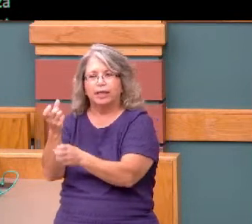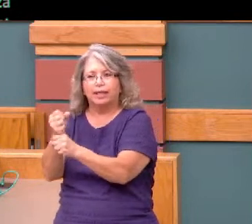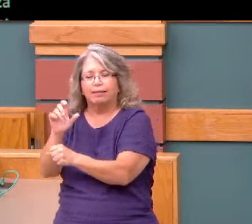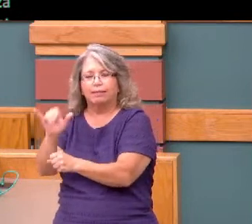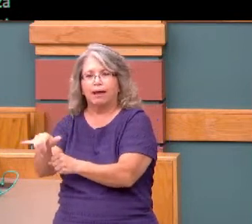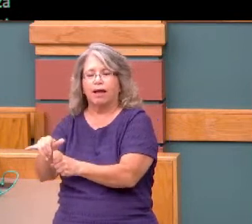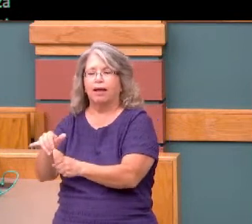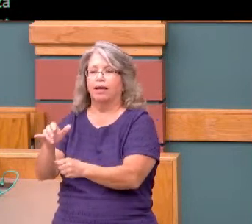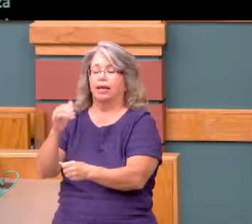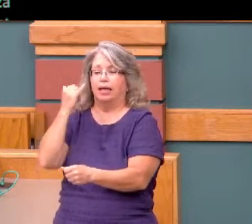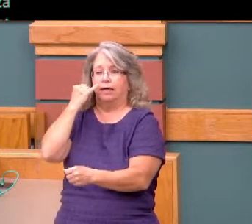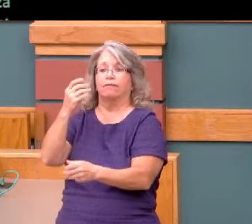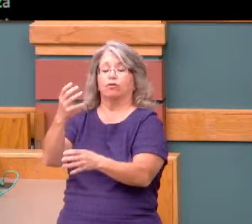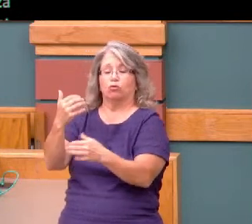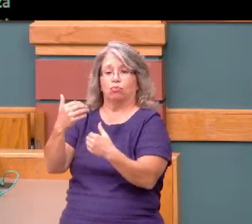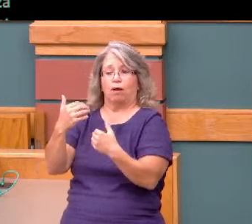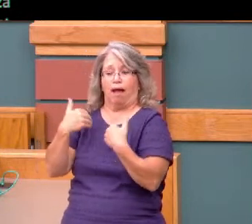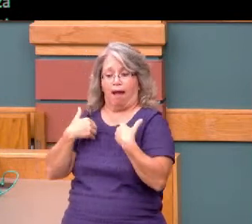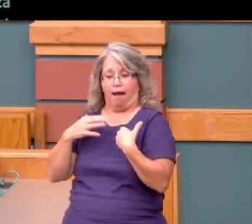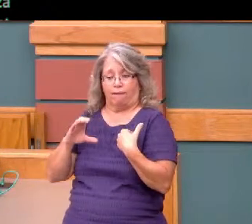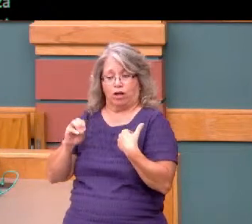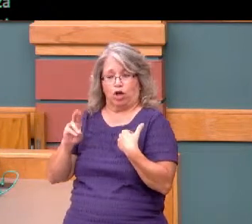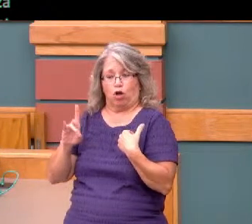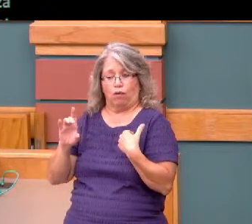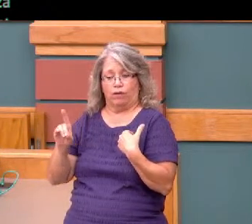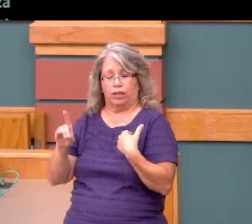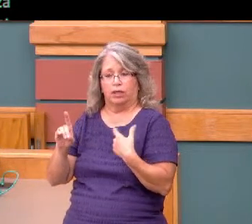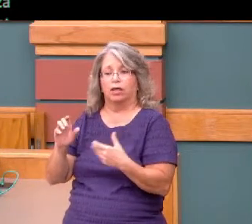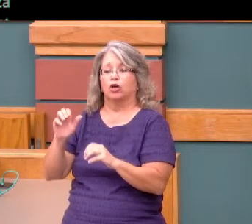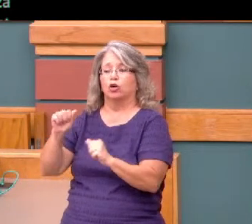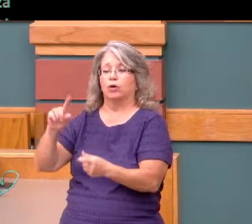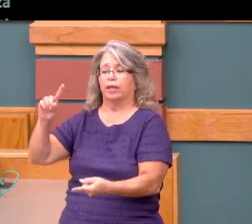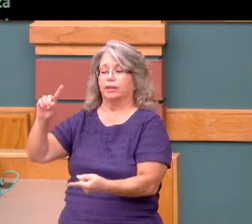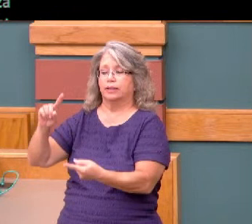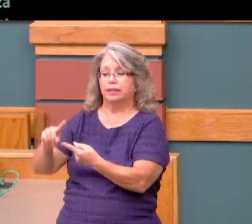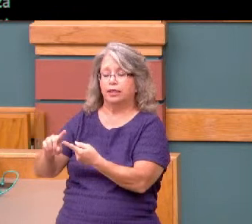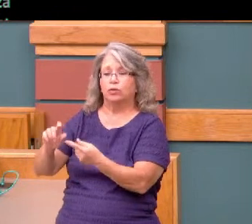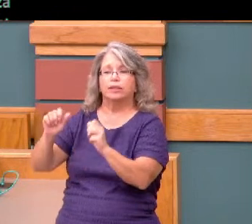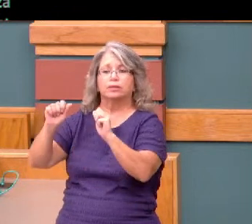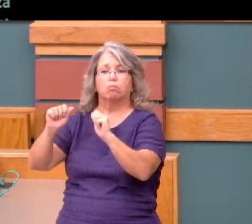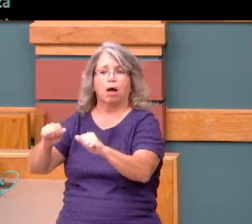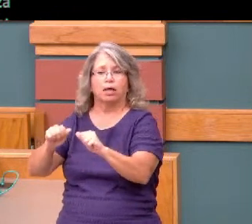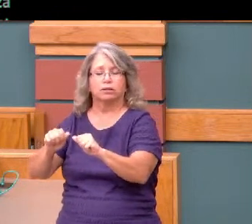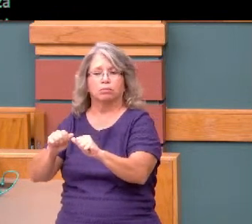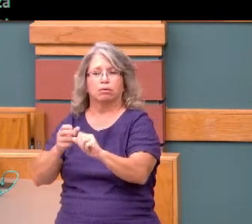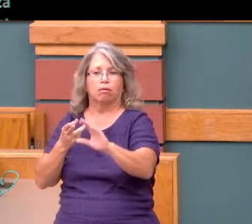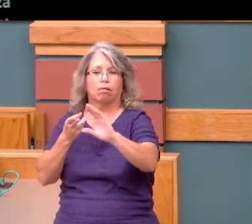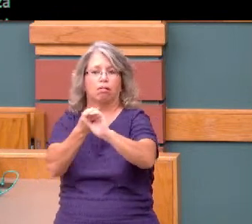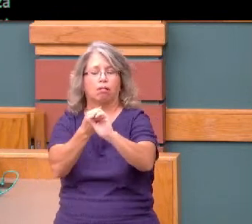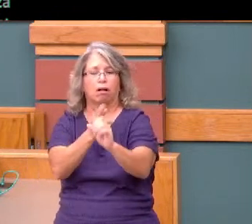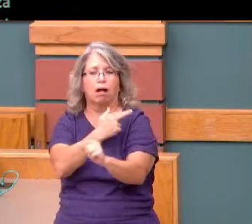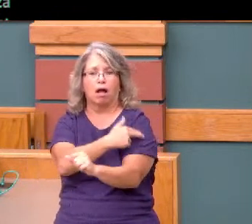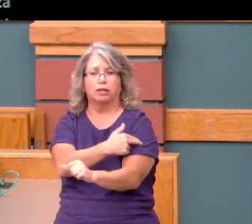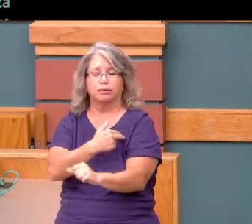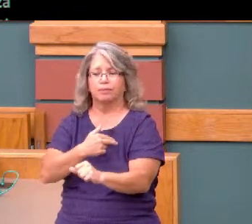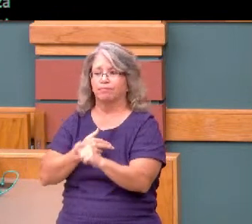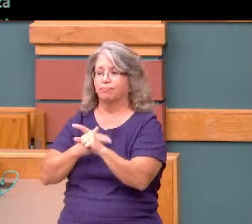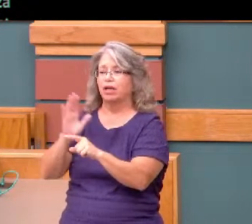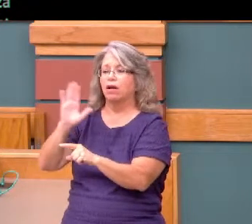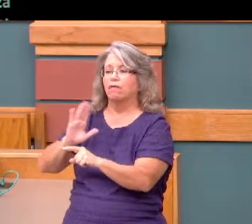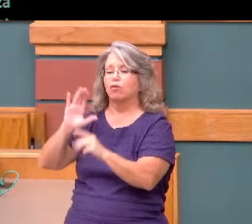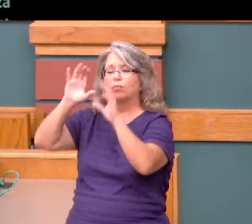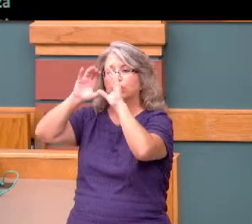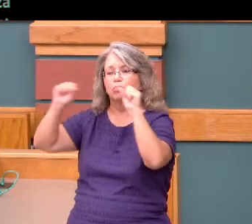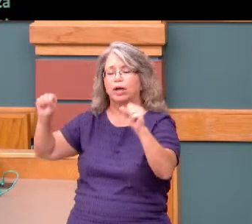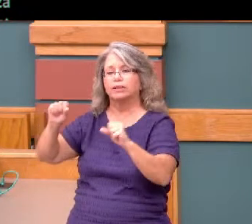your chances of being hospitalized. Excuse me. This is the same treatment that former President Donald Trump received